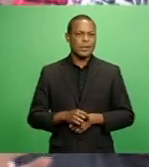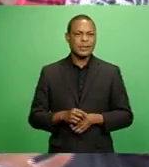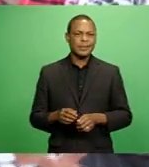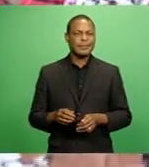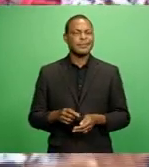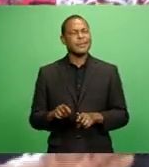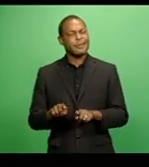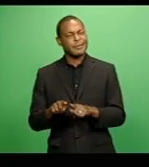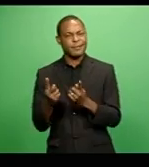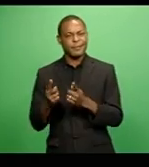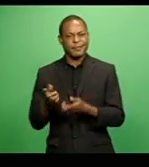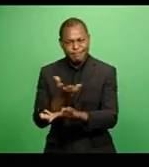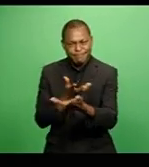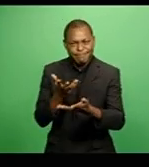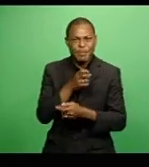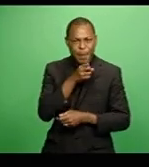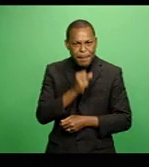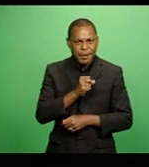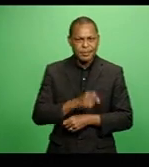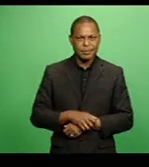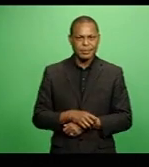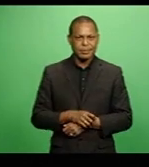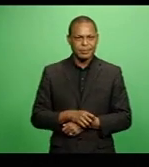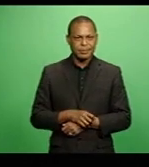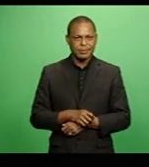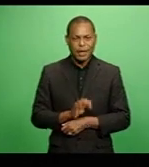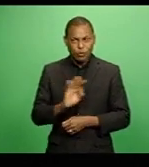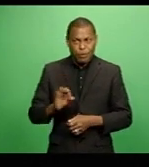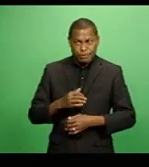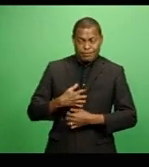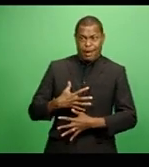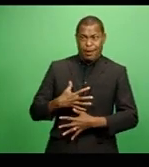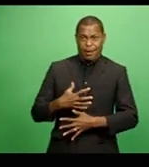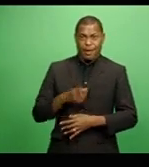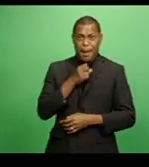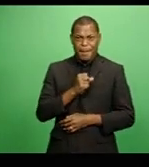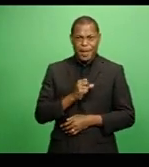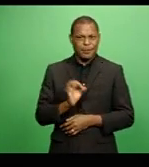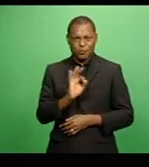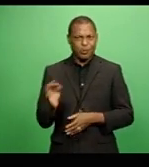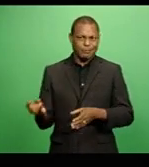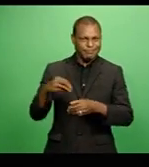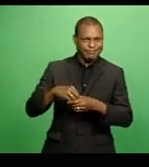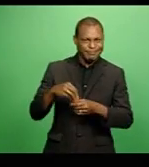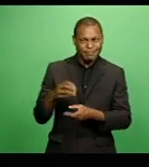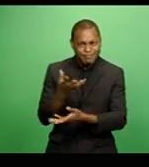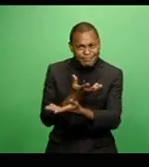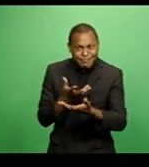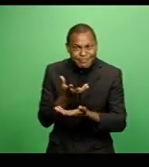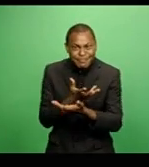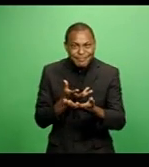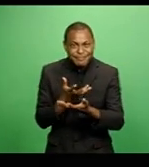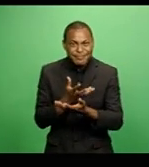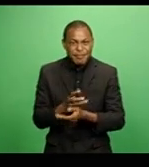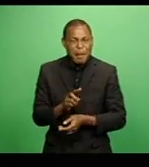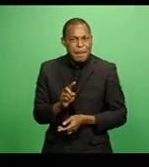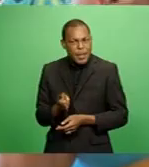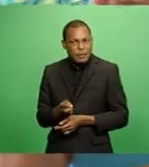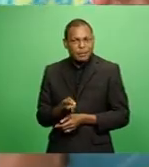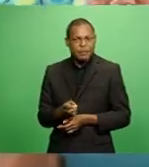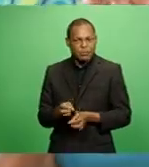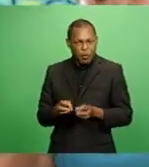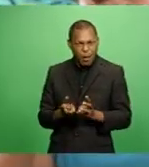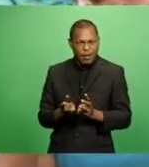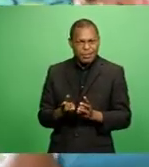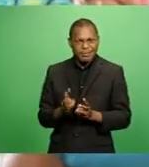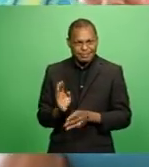men. I'm not surprised that men have not been part of the consultations. And in a way, for me,